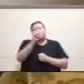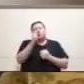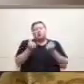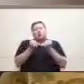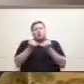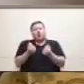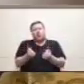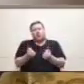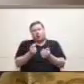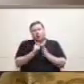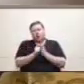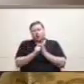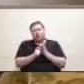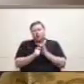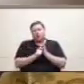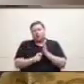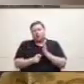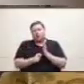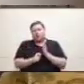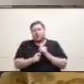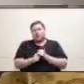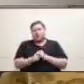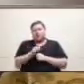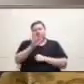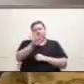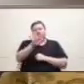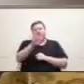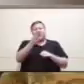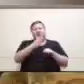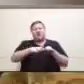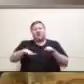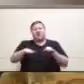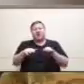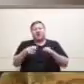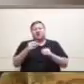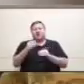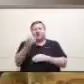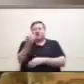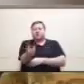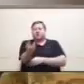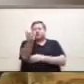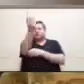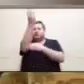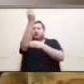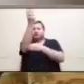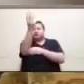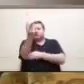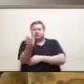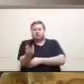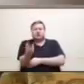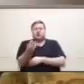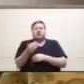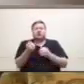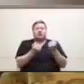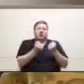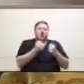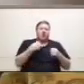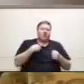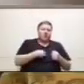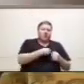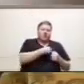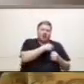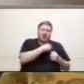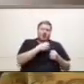that provides you with 5 bakkies and a cherry picker and a car for the mayor and a car for the